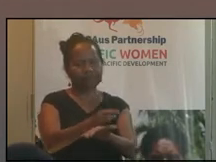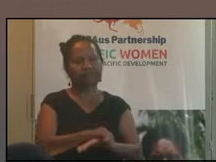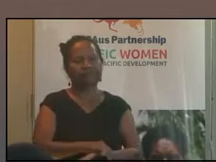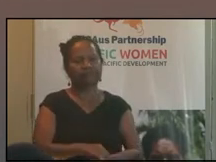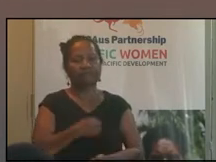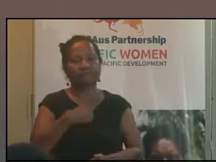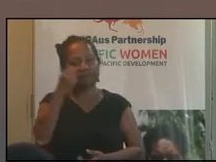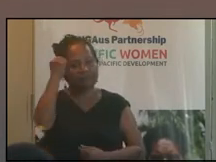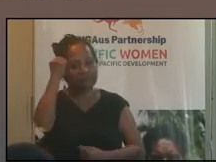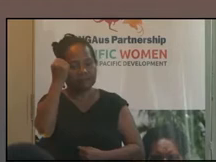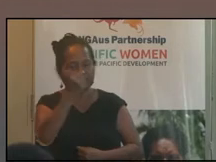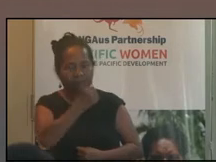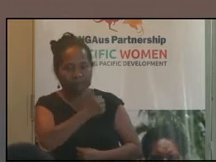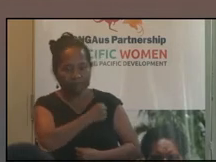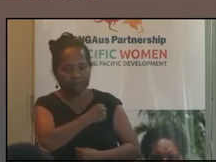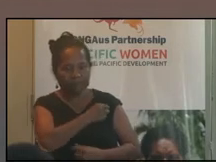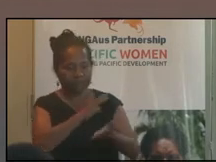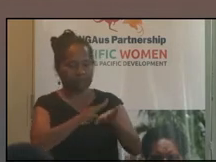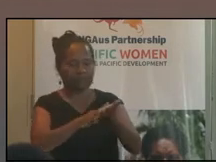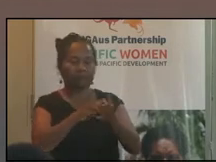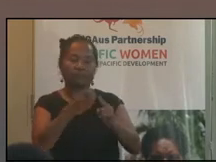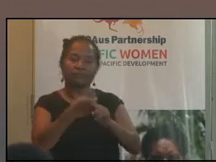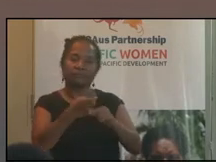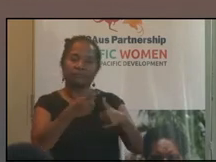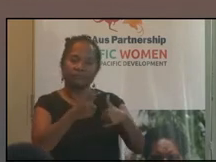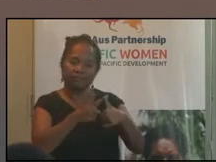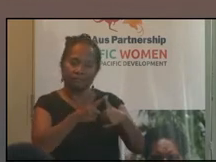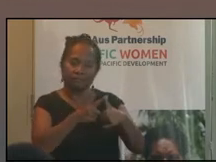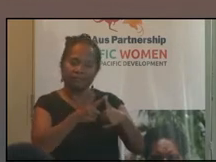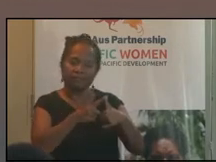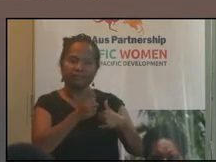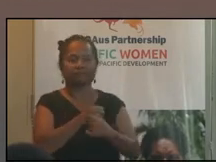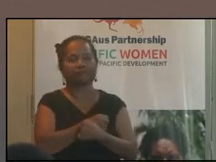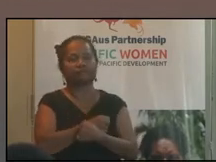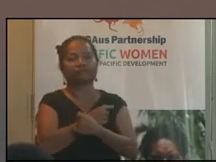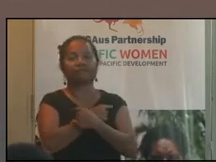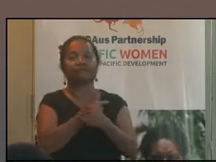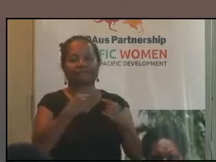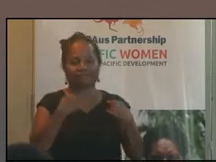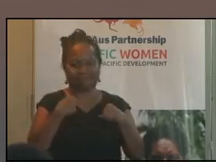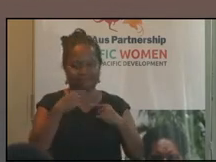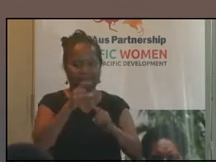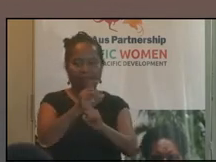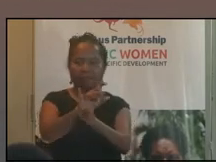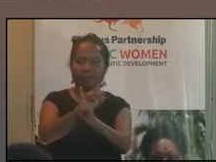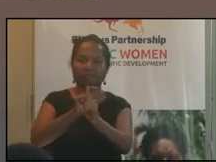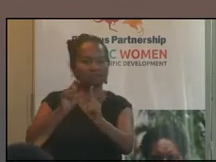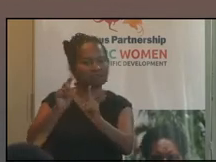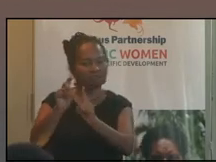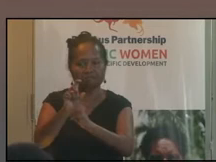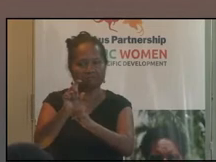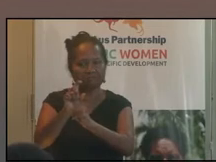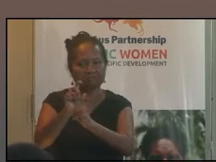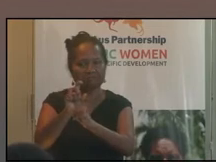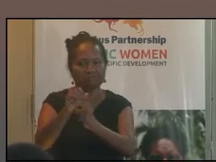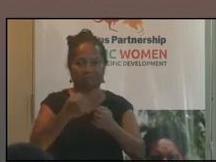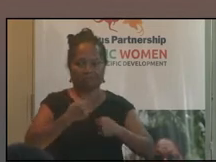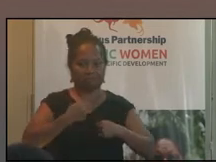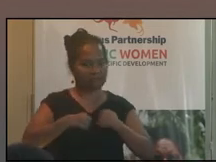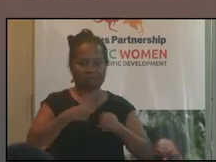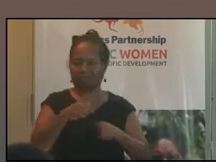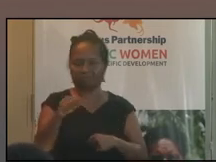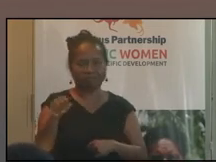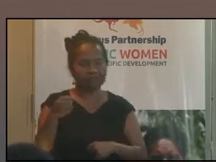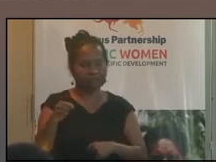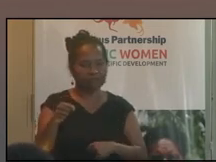I believe with the Motu Koita people, the cultural barriers are not there. But with the